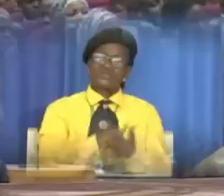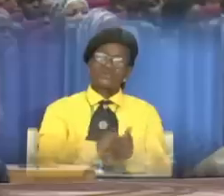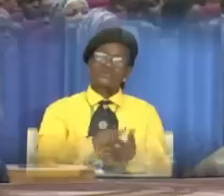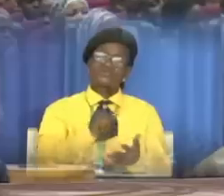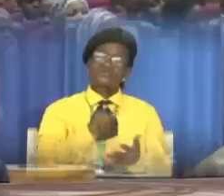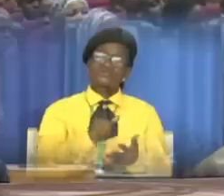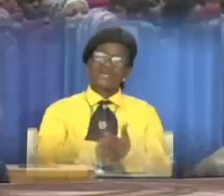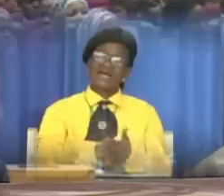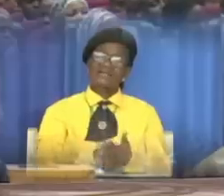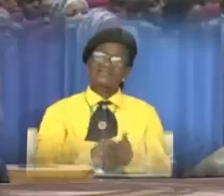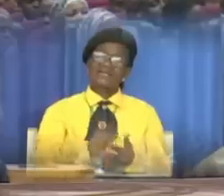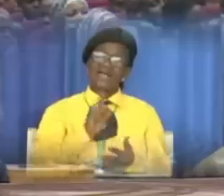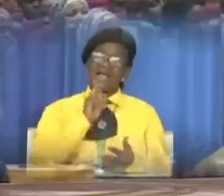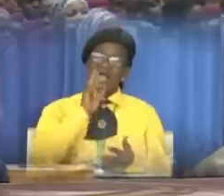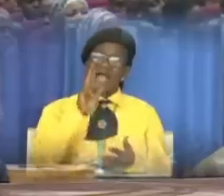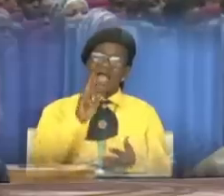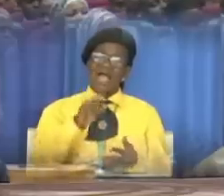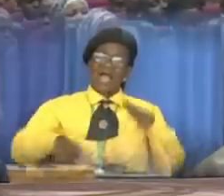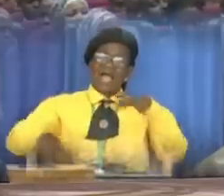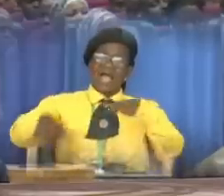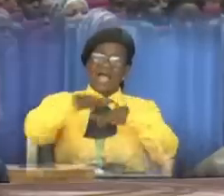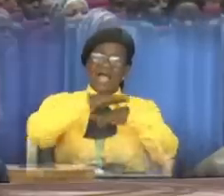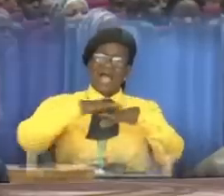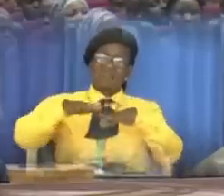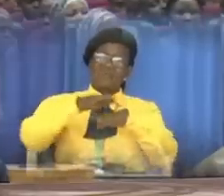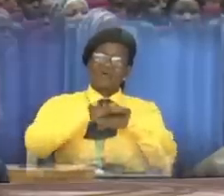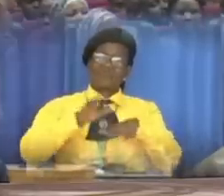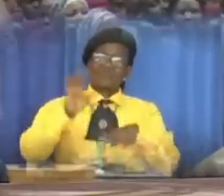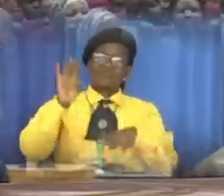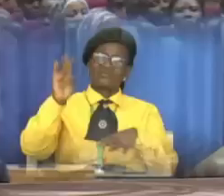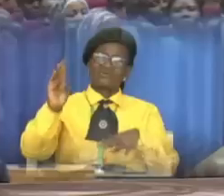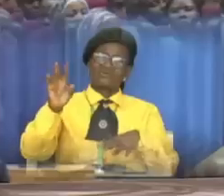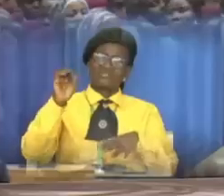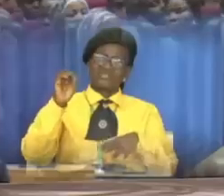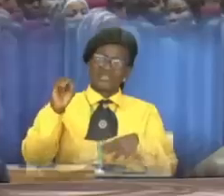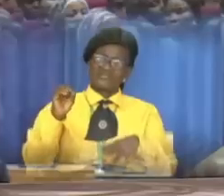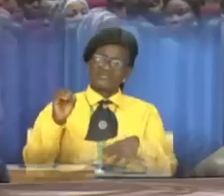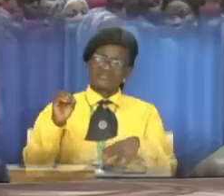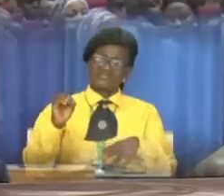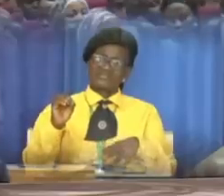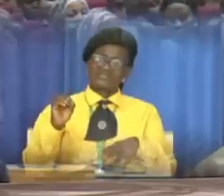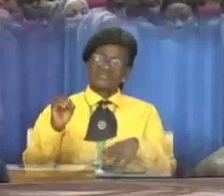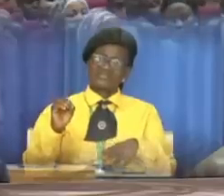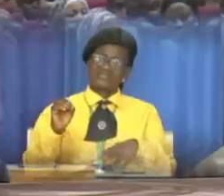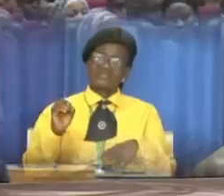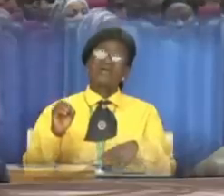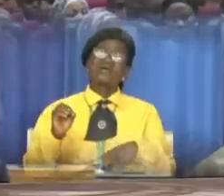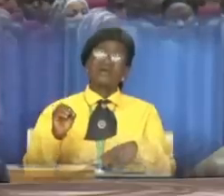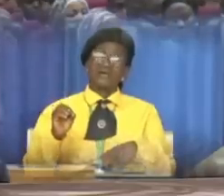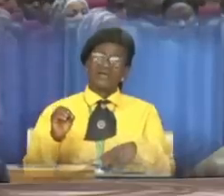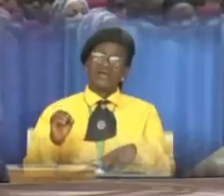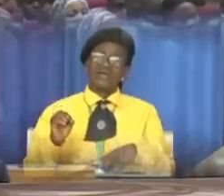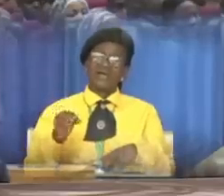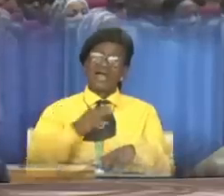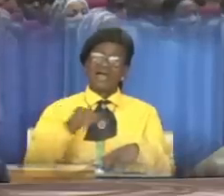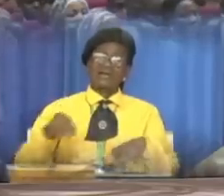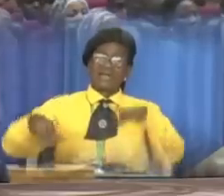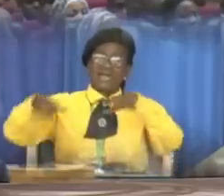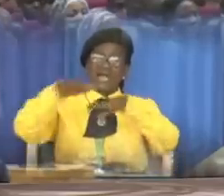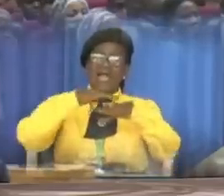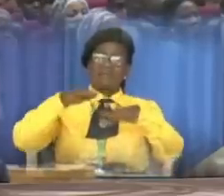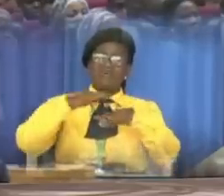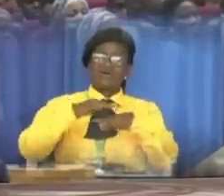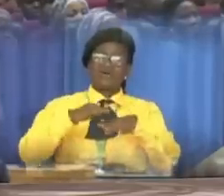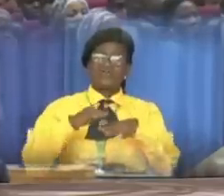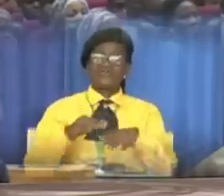except you are the general overseer, you are exempted. If you are 70 and above, you are